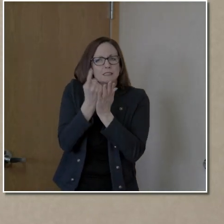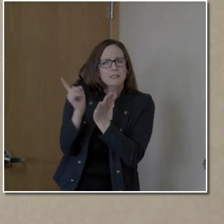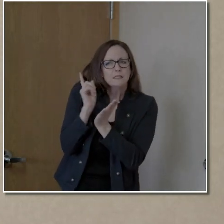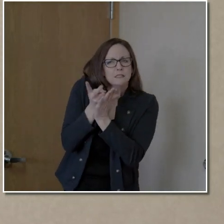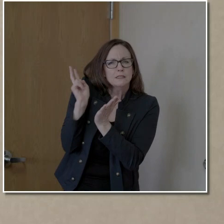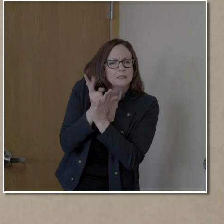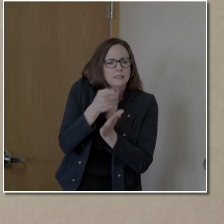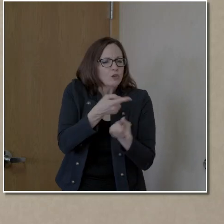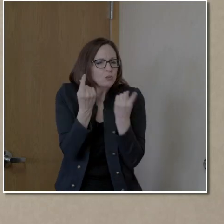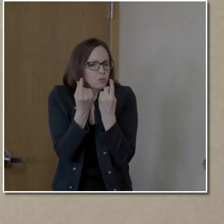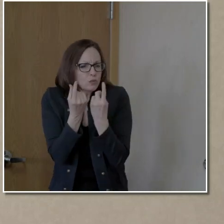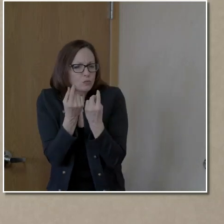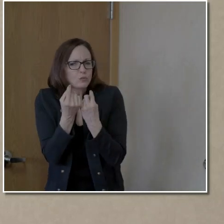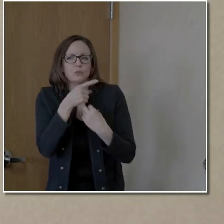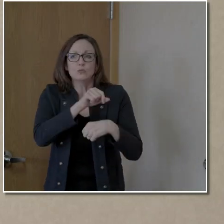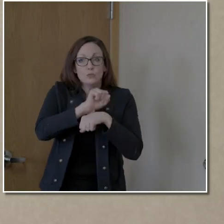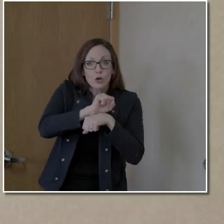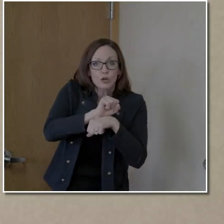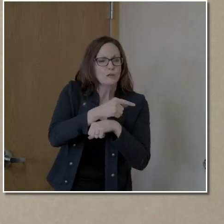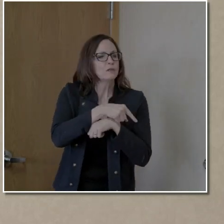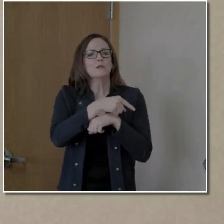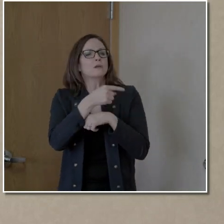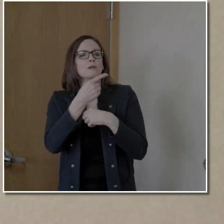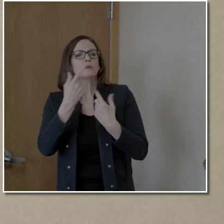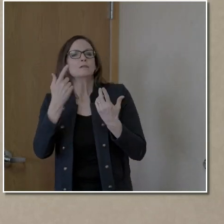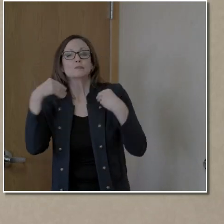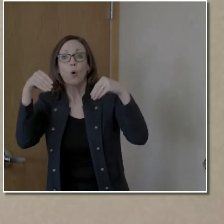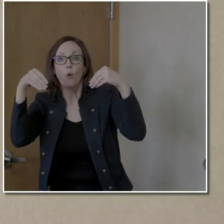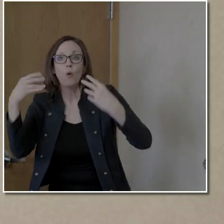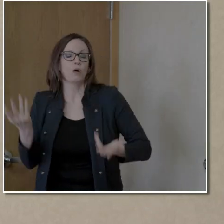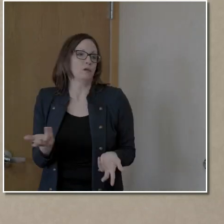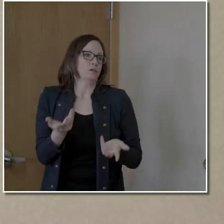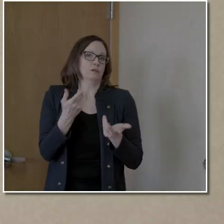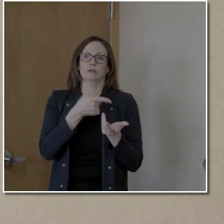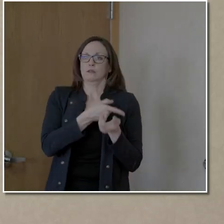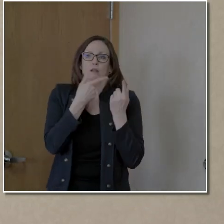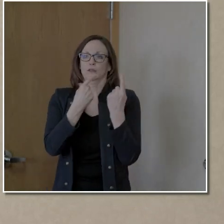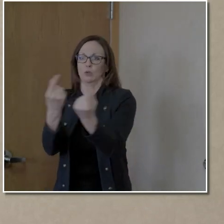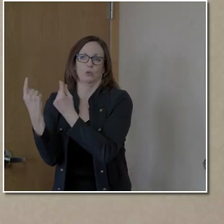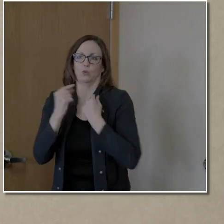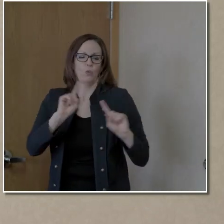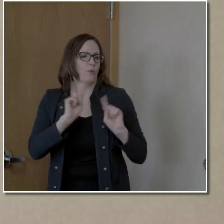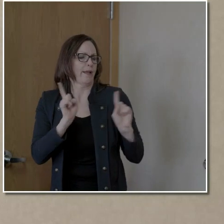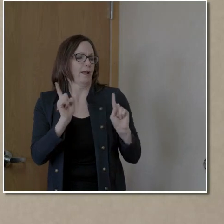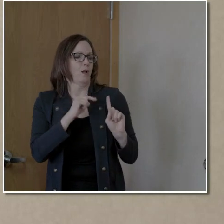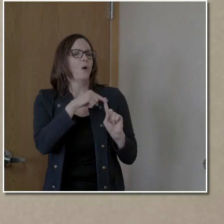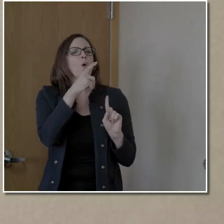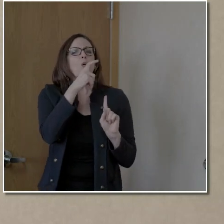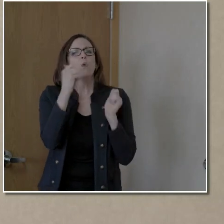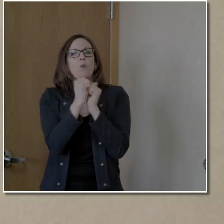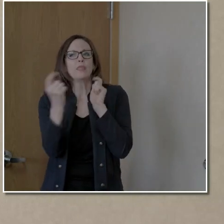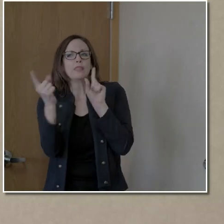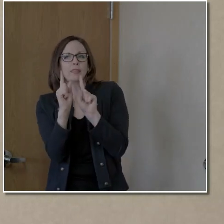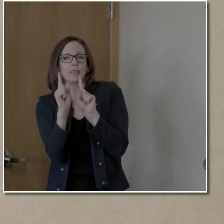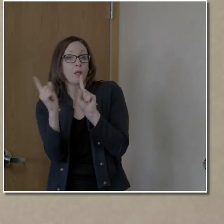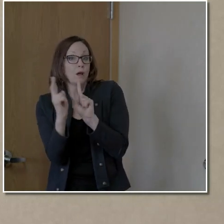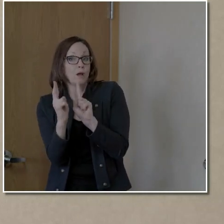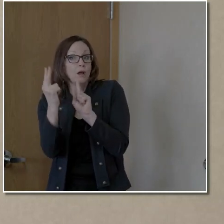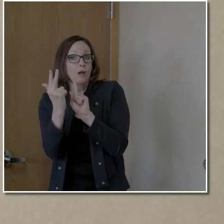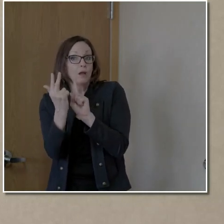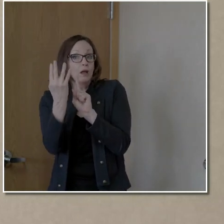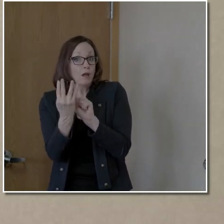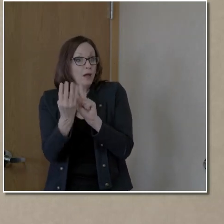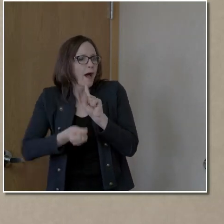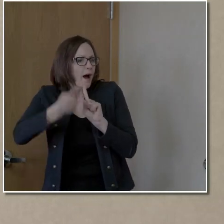other people they were in contact with. And so, and then we reach out to those folks.